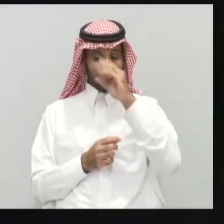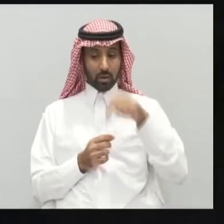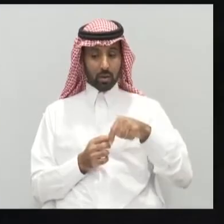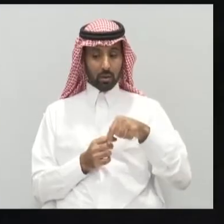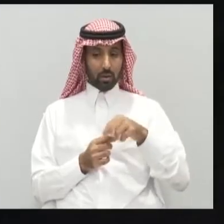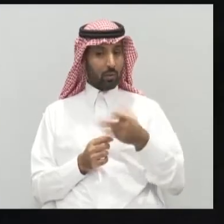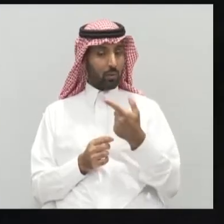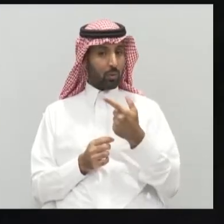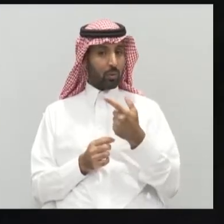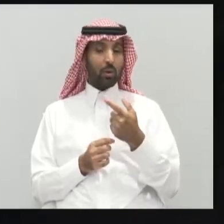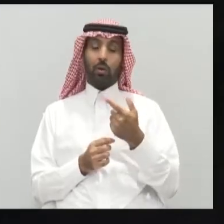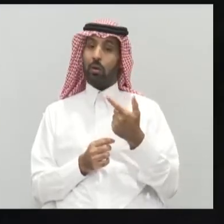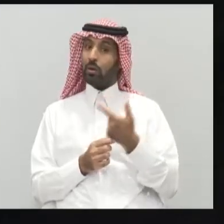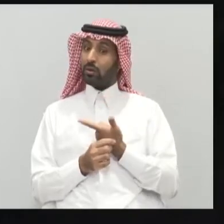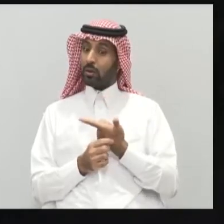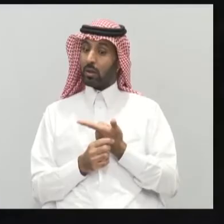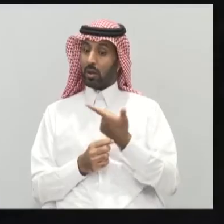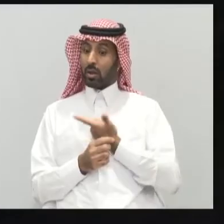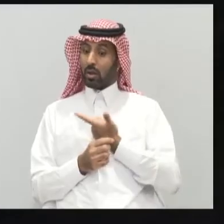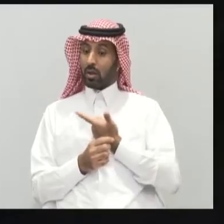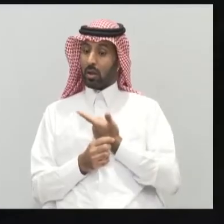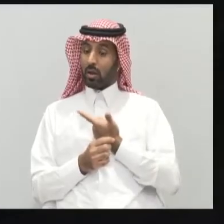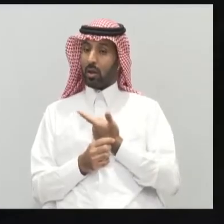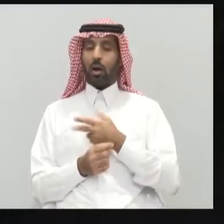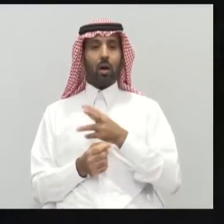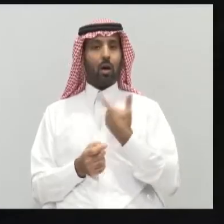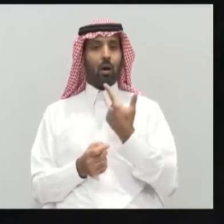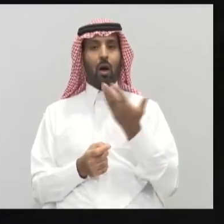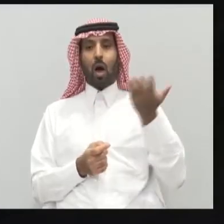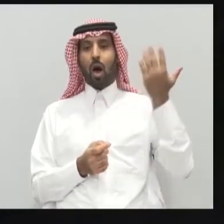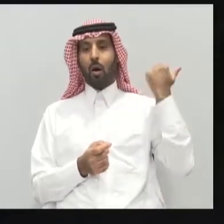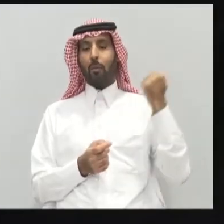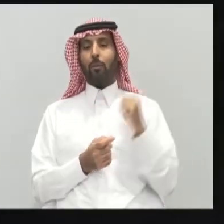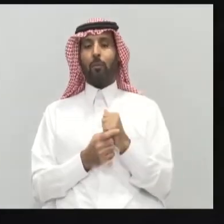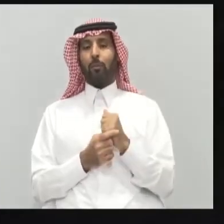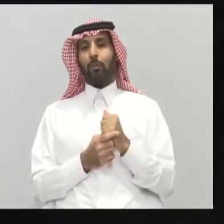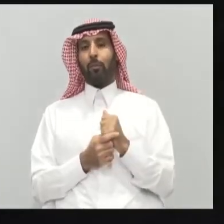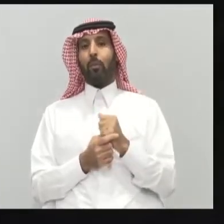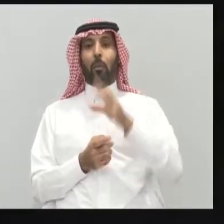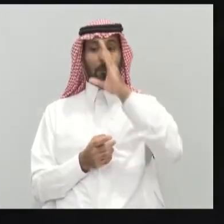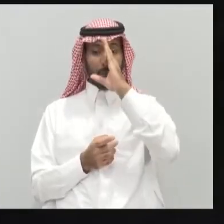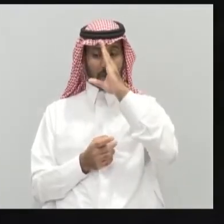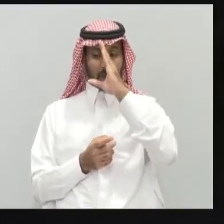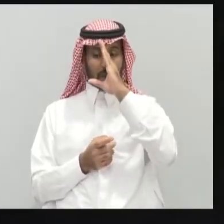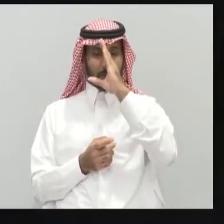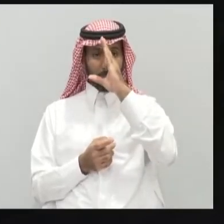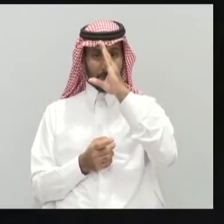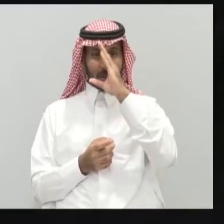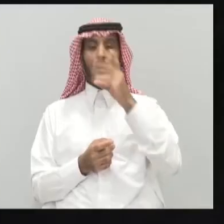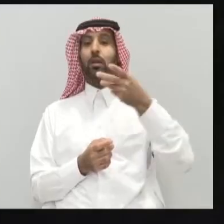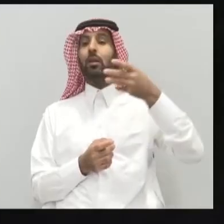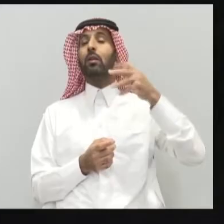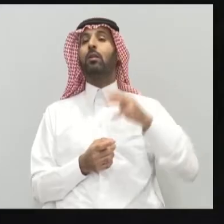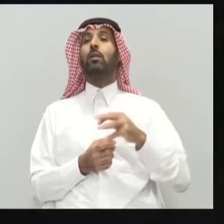or Thursday, I can say on Monday I had. So I can talk about, say on Monday when I talk